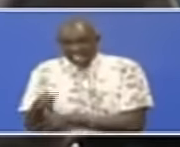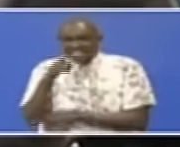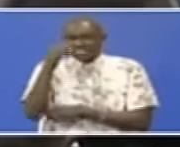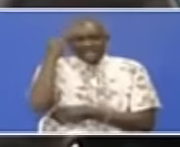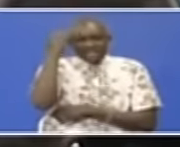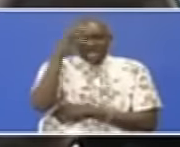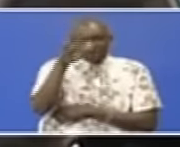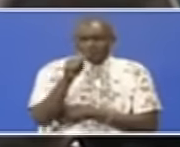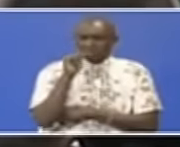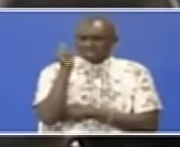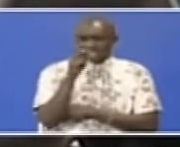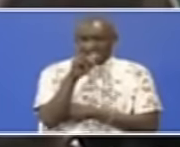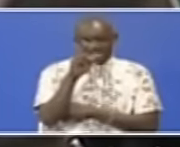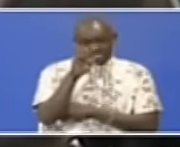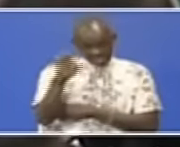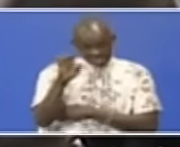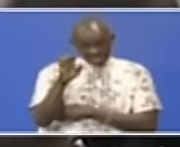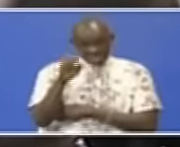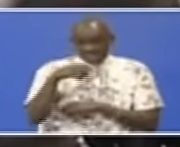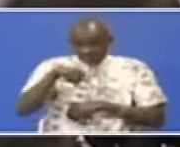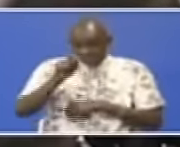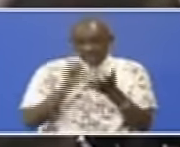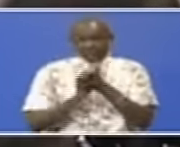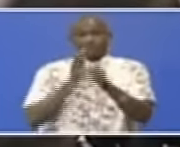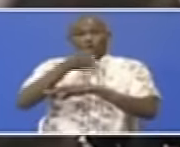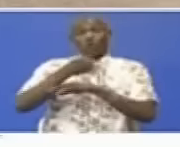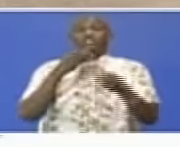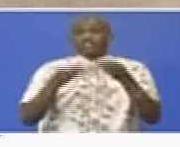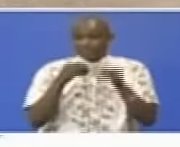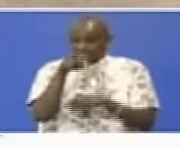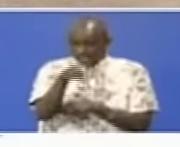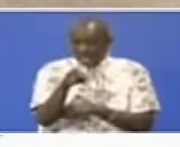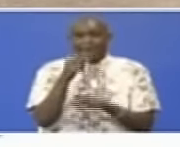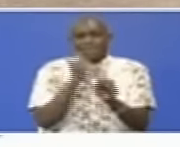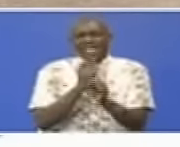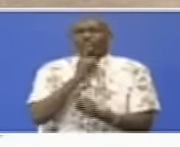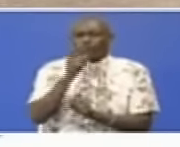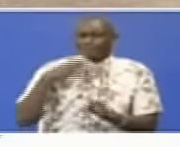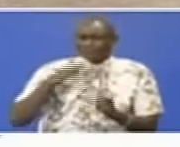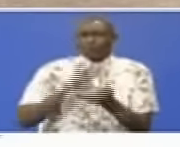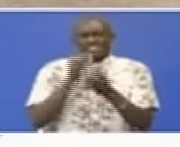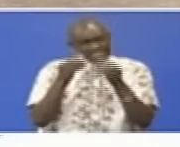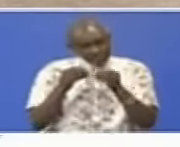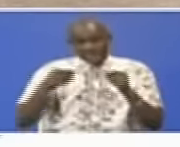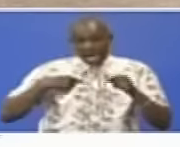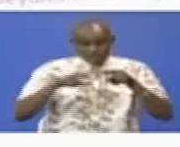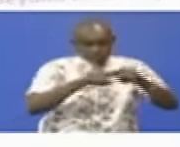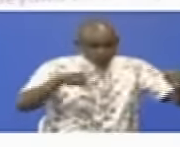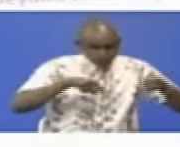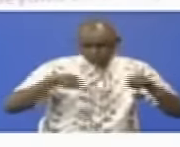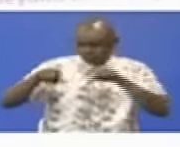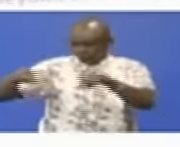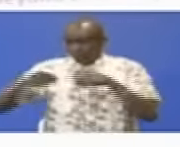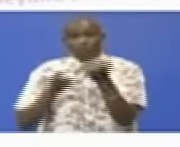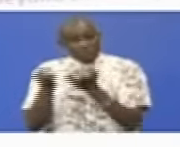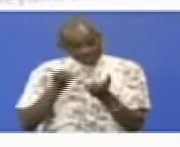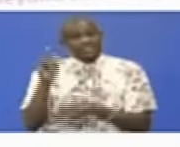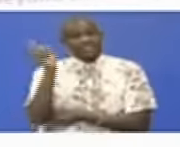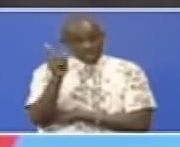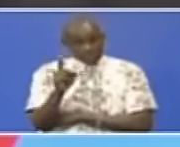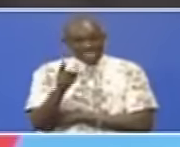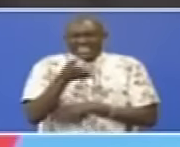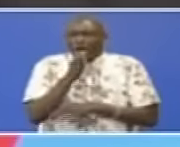by Kenya Re under the Nikofiti Beyond Disability campaign will ensure that such people have space to set up their businesses. Plans